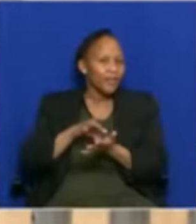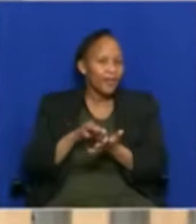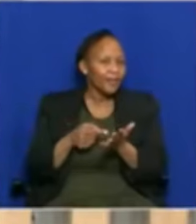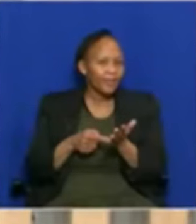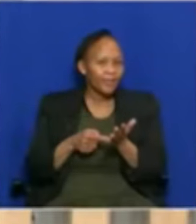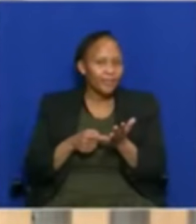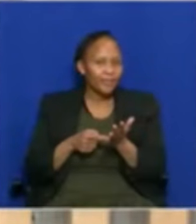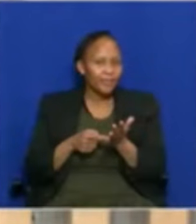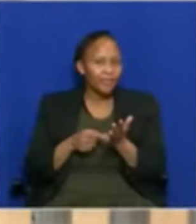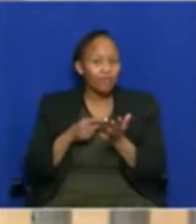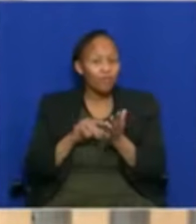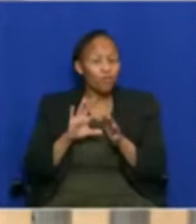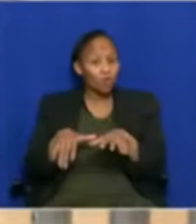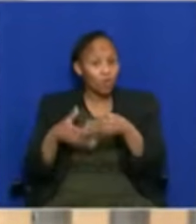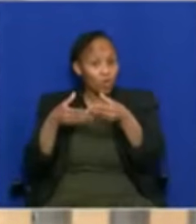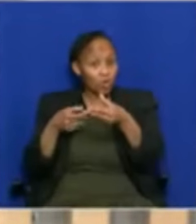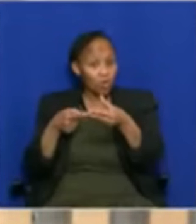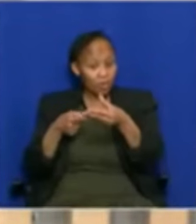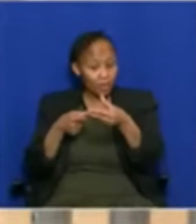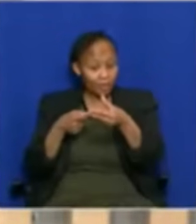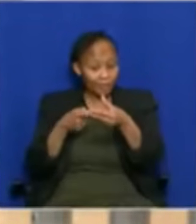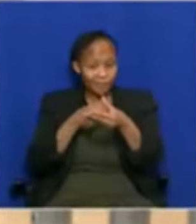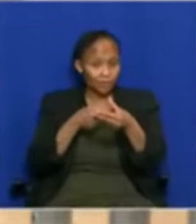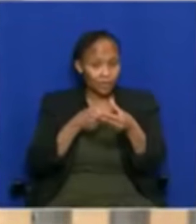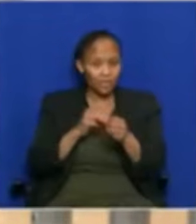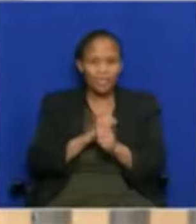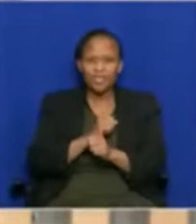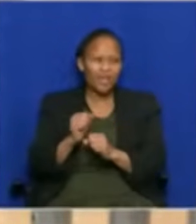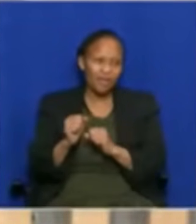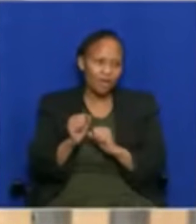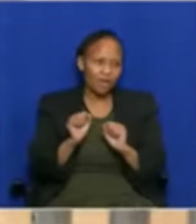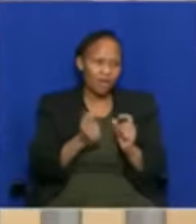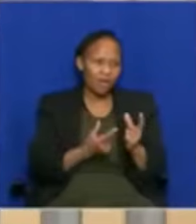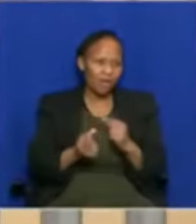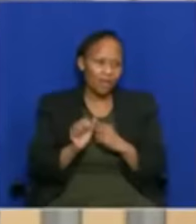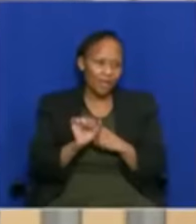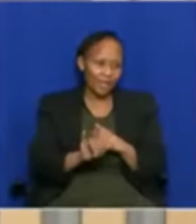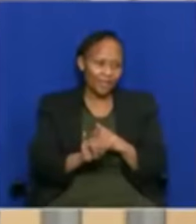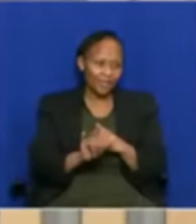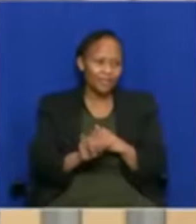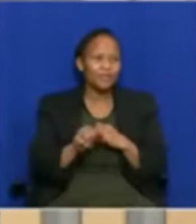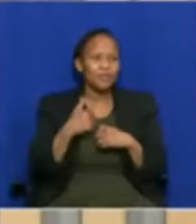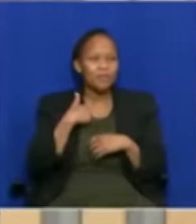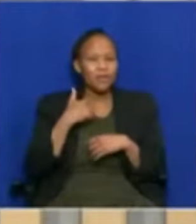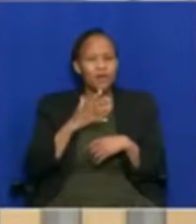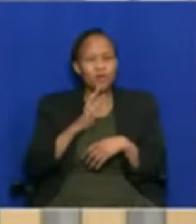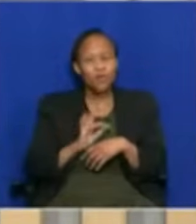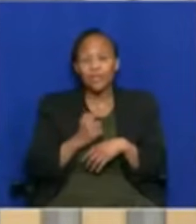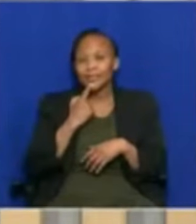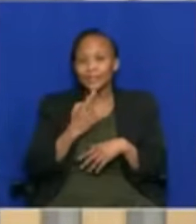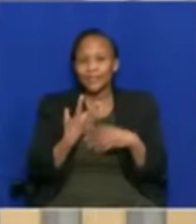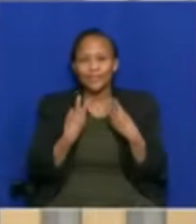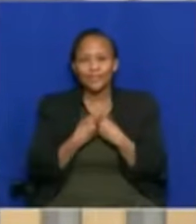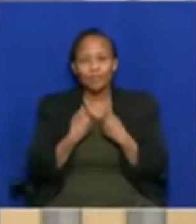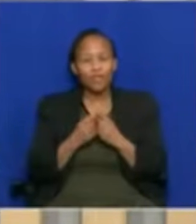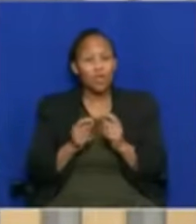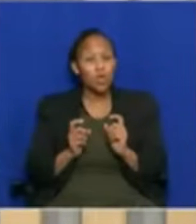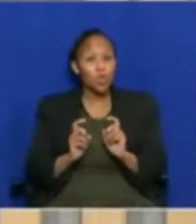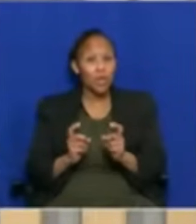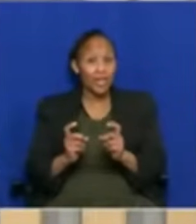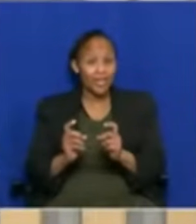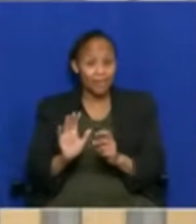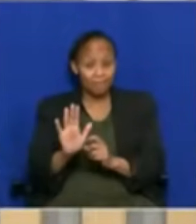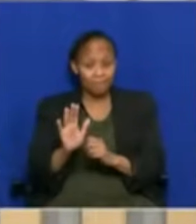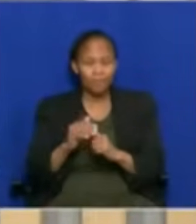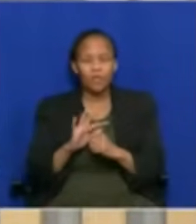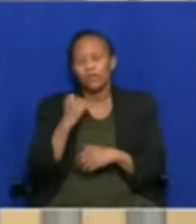doesn't. I'm not getting you. I just want to say something quickly. Yes. Excuse me, Chair,